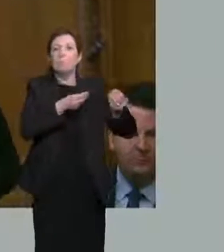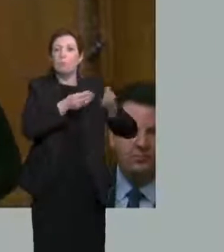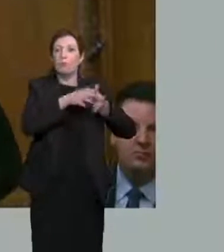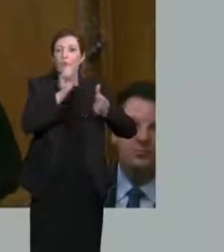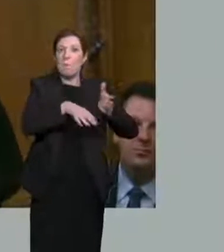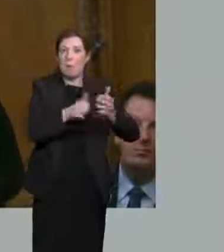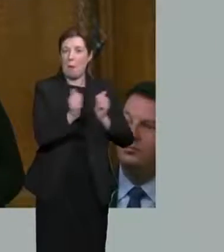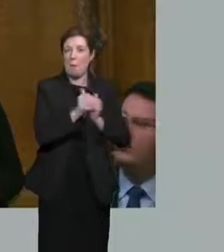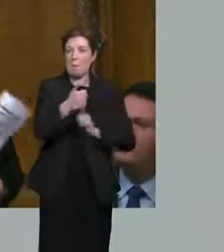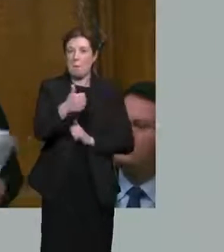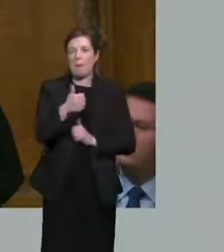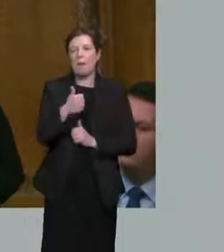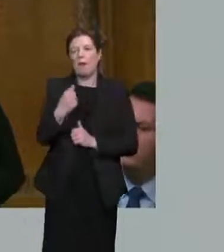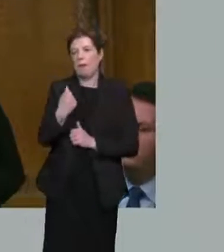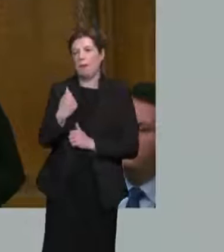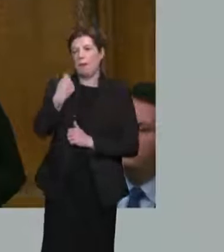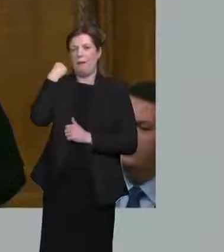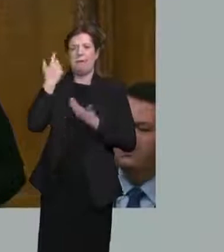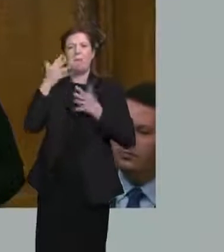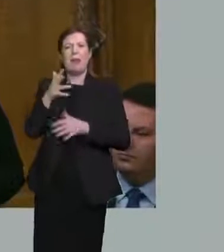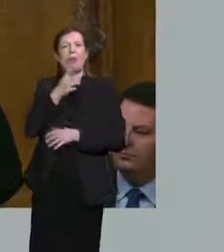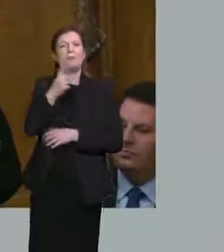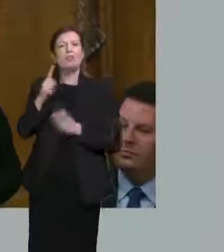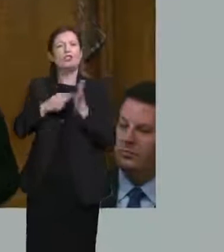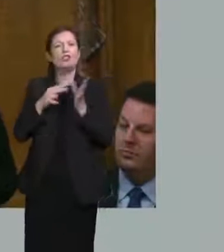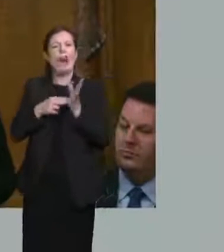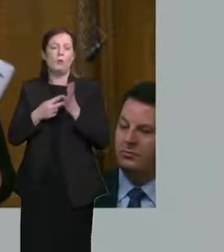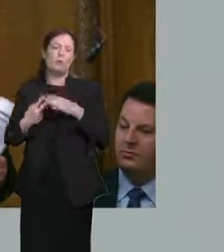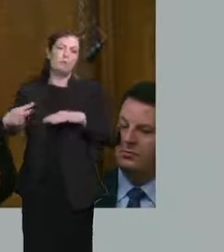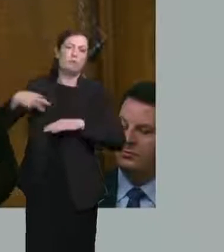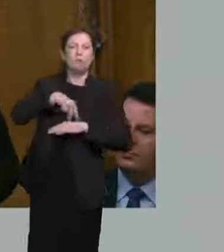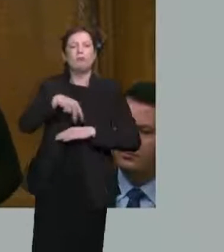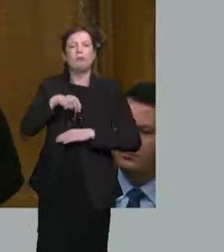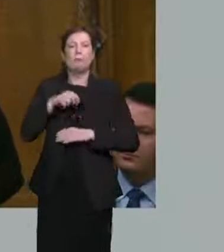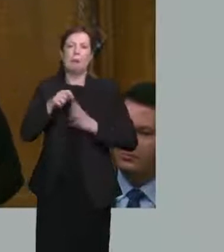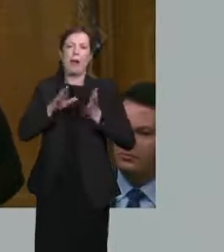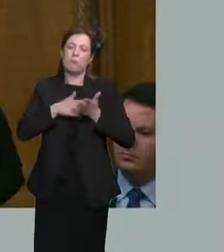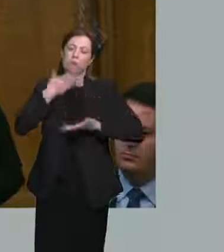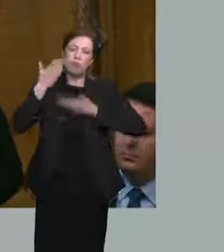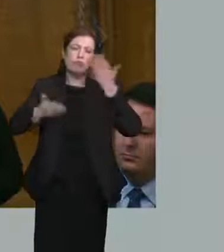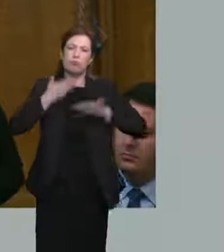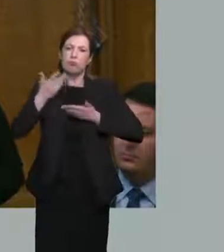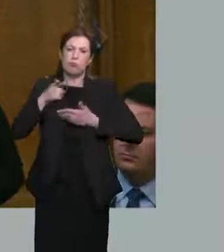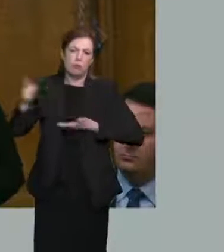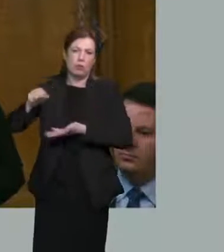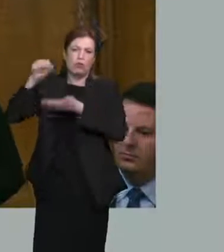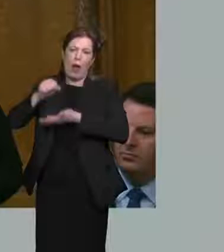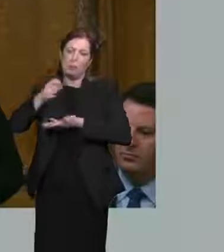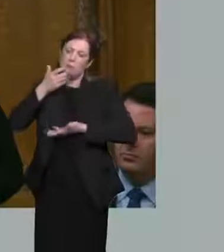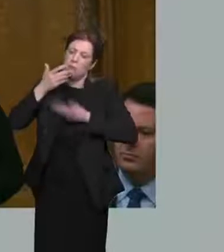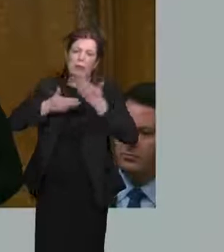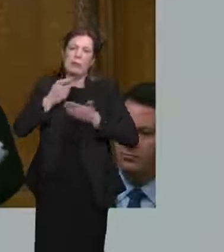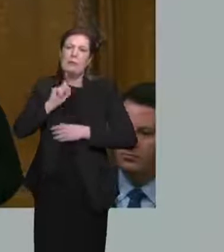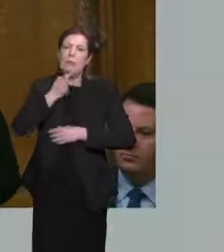the commitment he made at the dispatch box on the 31st of January that the Chancellor will bring forward a package of measures on our steel